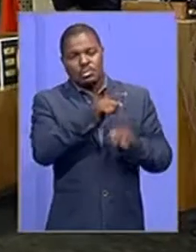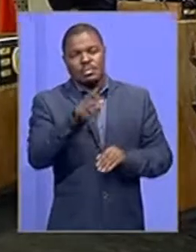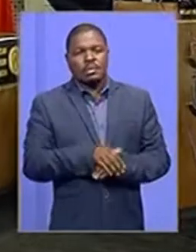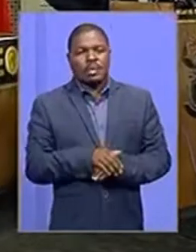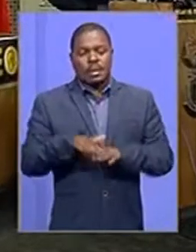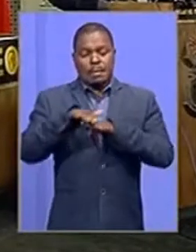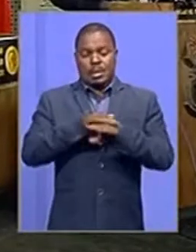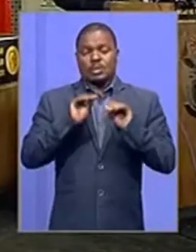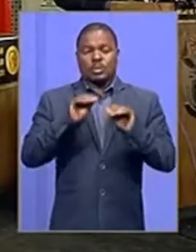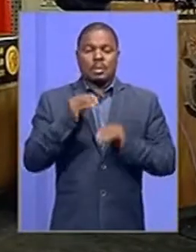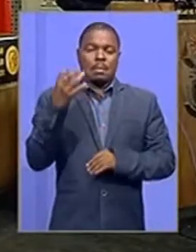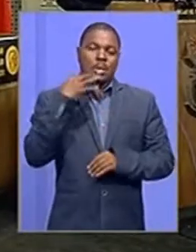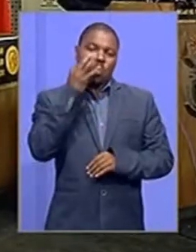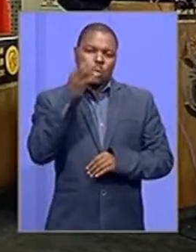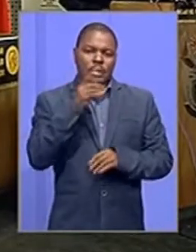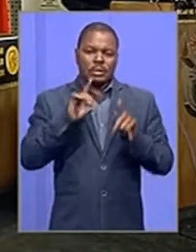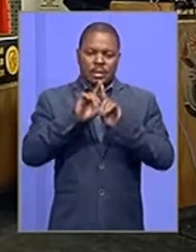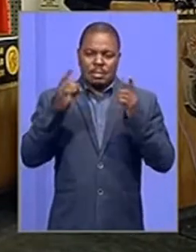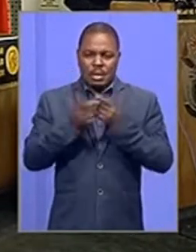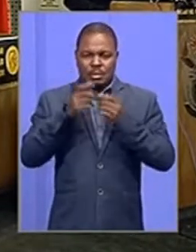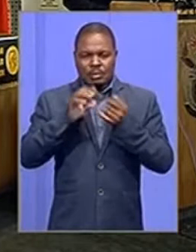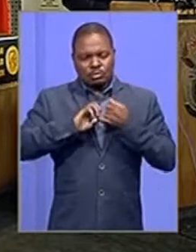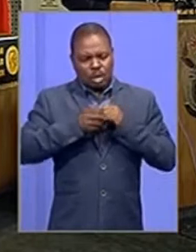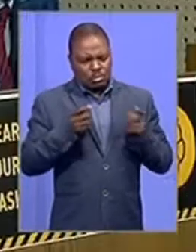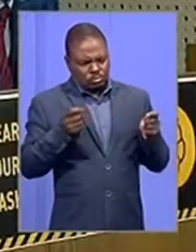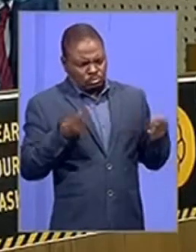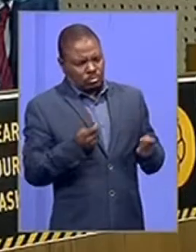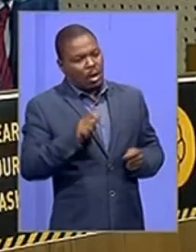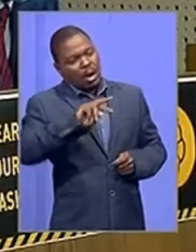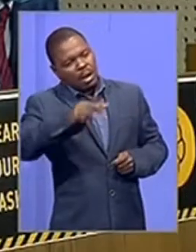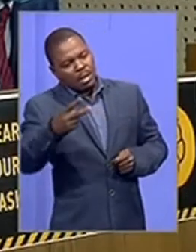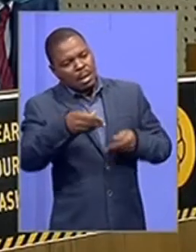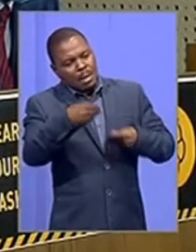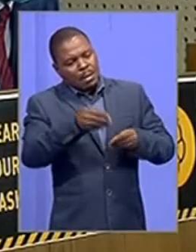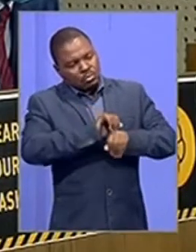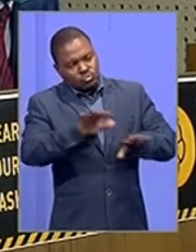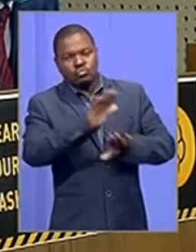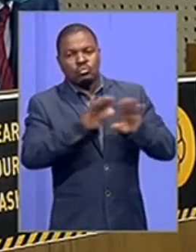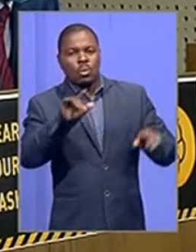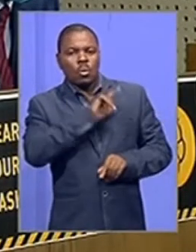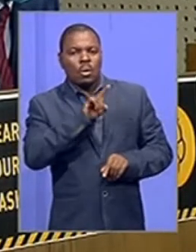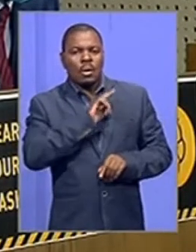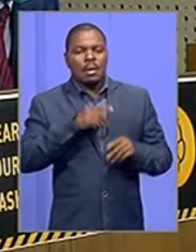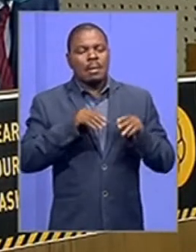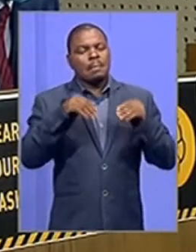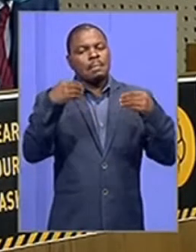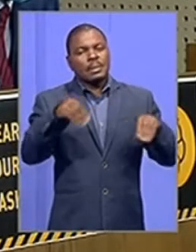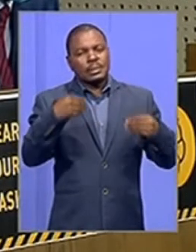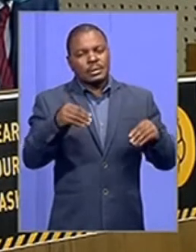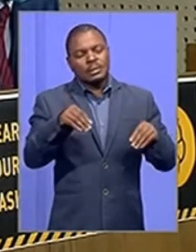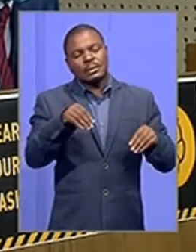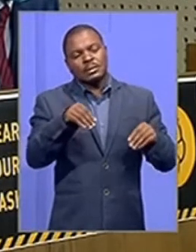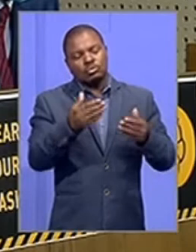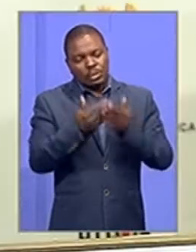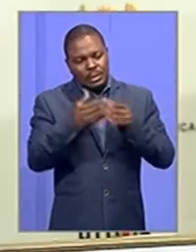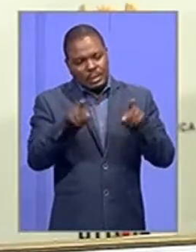le re lefapha le ile la potlaka ho thibela ho nyenyelepa dipampiri tse ding ho latela menyenyetsi ya hore thuto ya business studies e